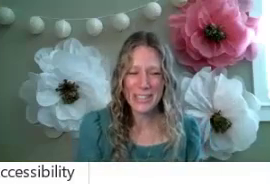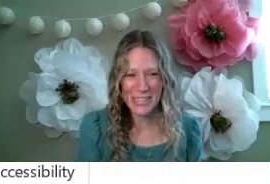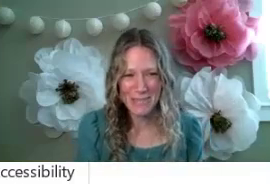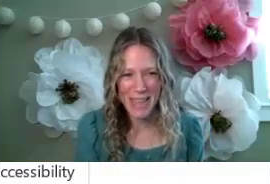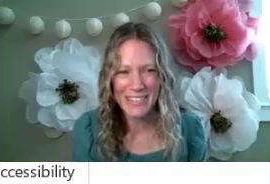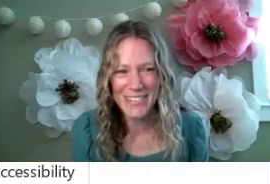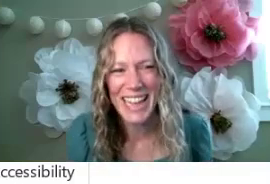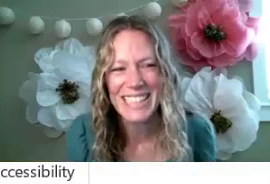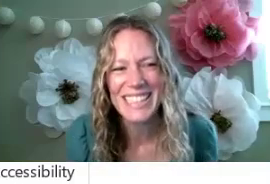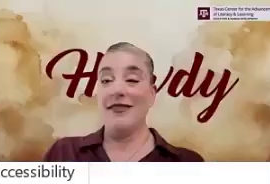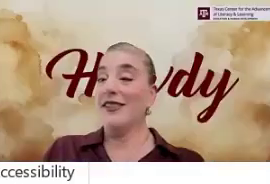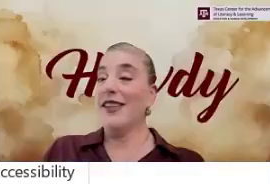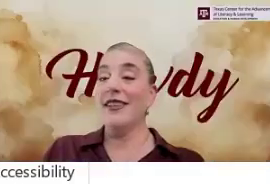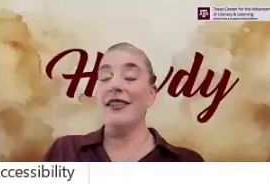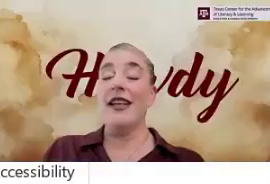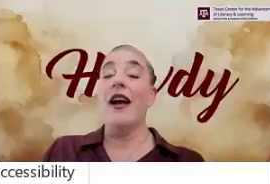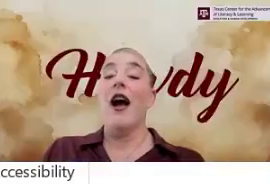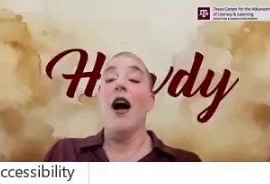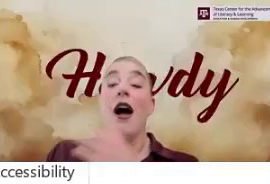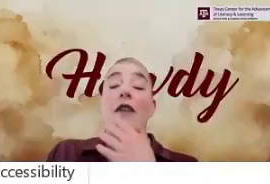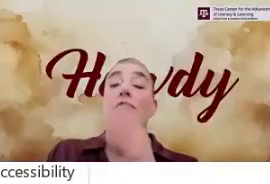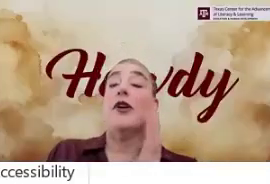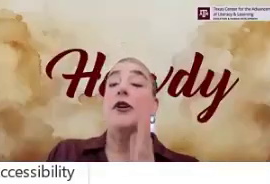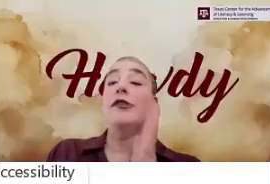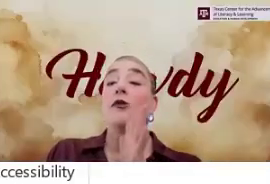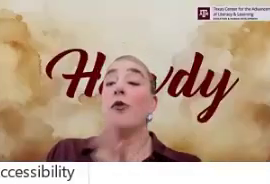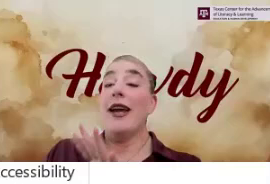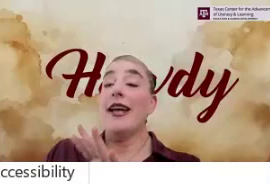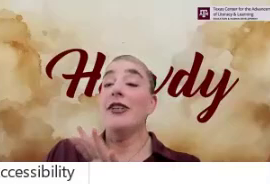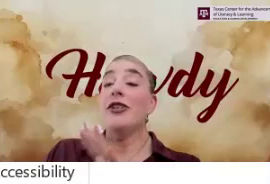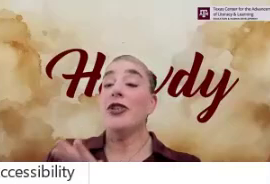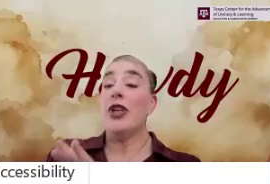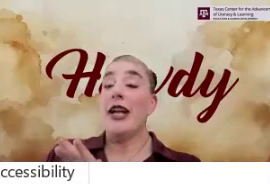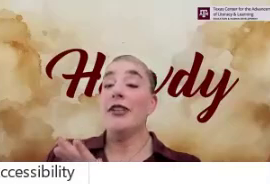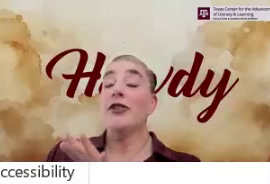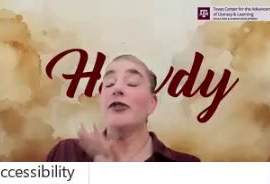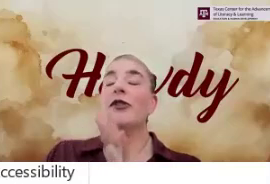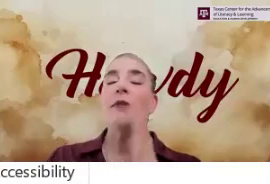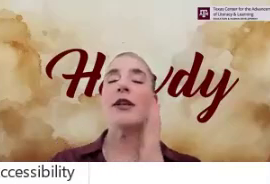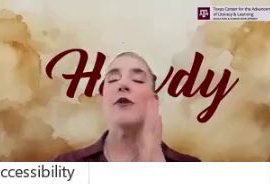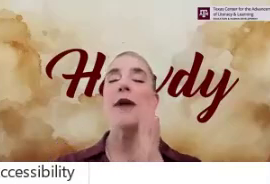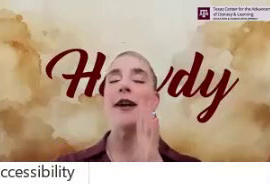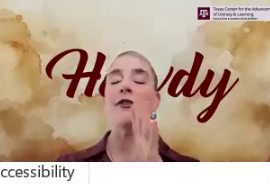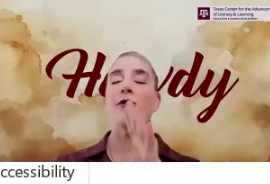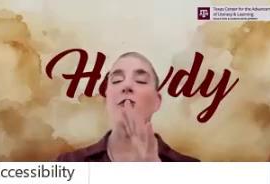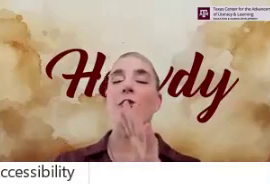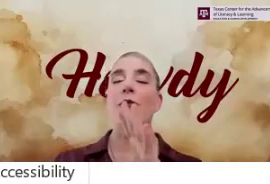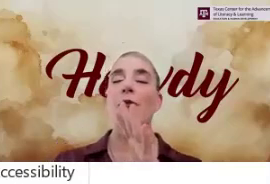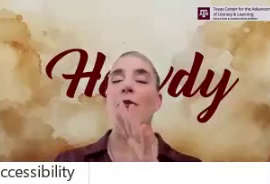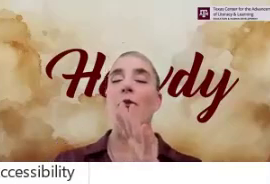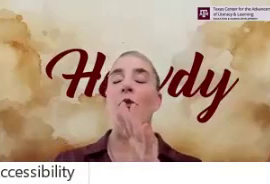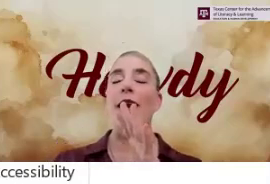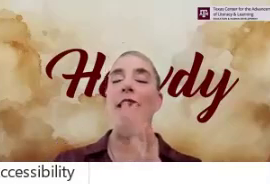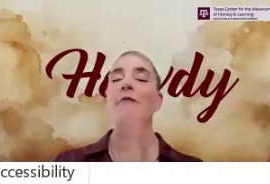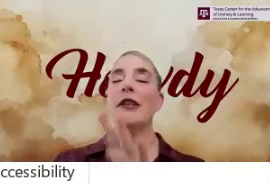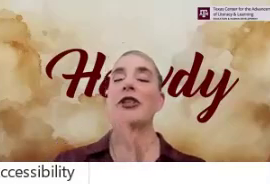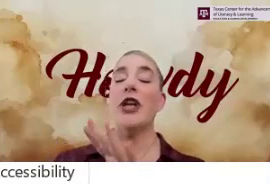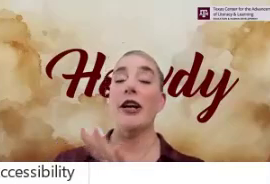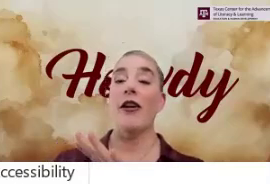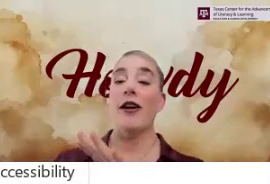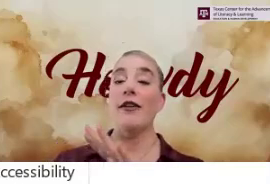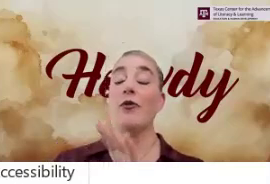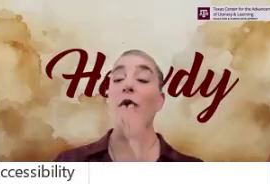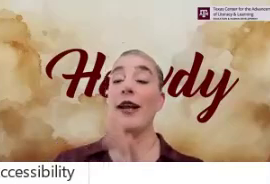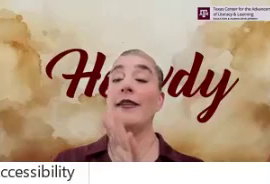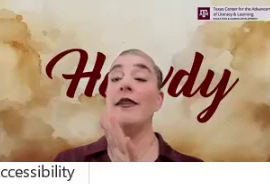to know because I want to make it right. Exactly. So There is a way to change. So let me go back to what I'm going